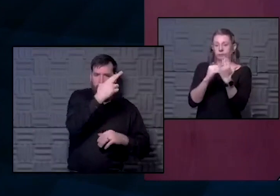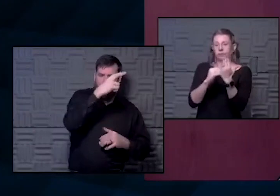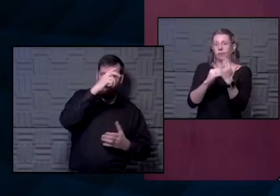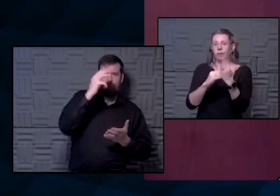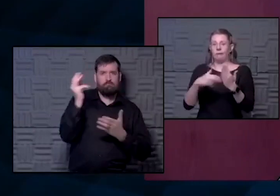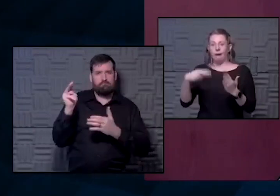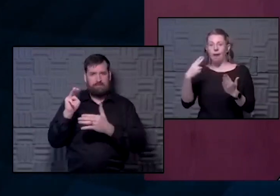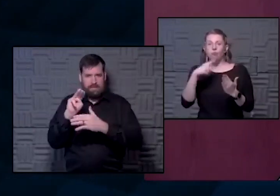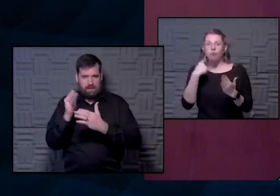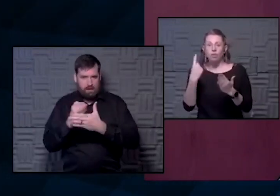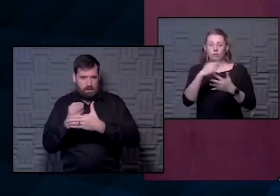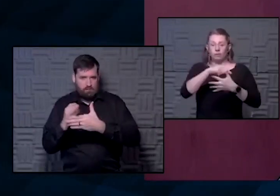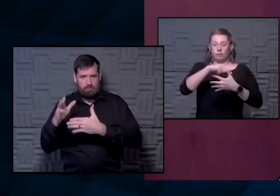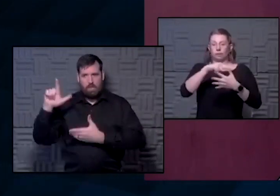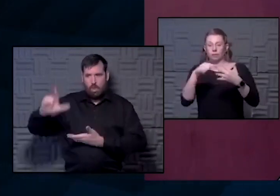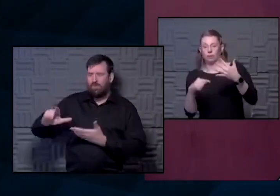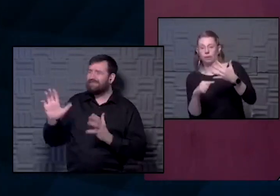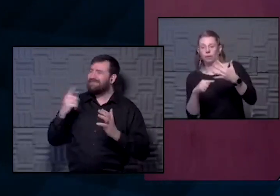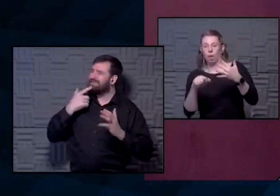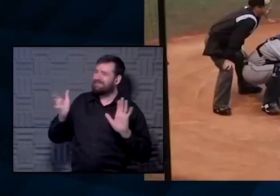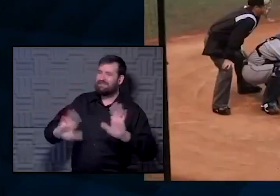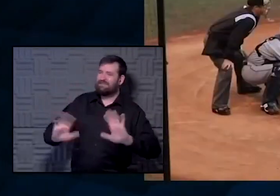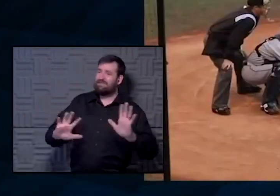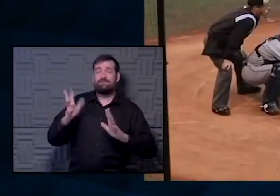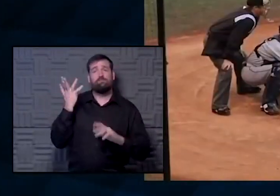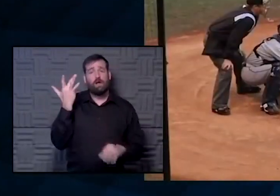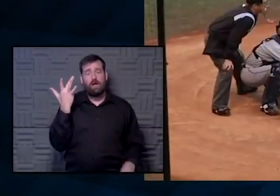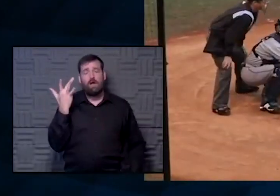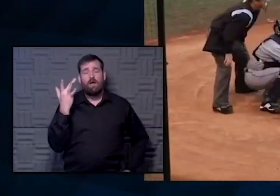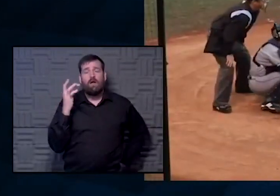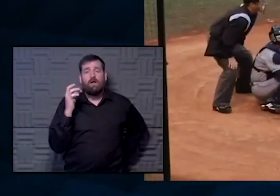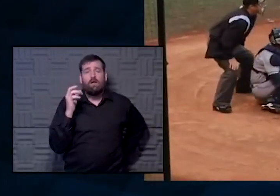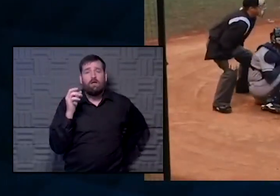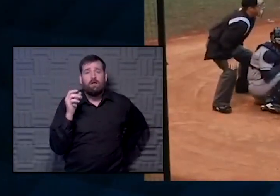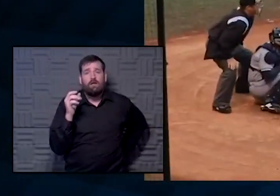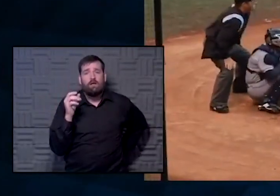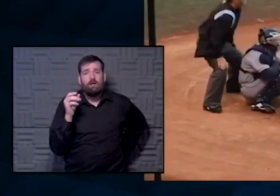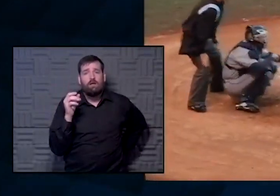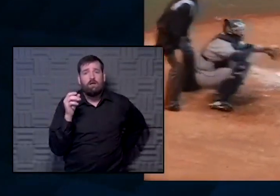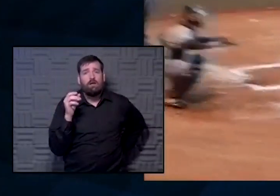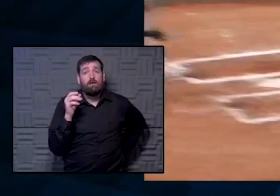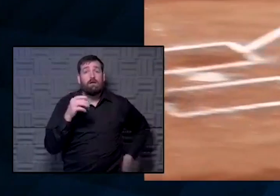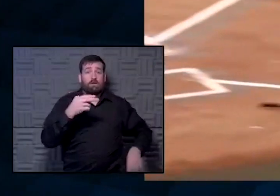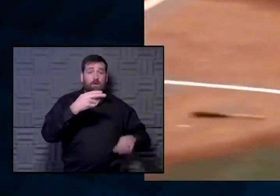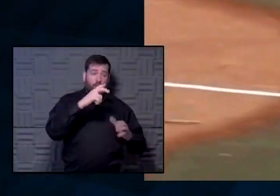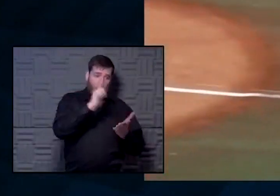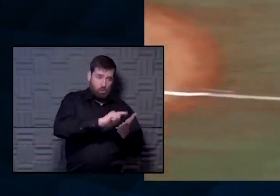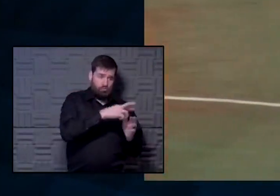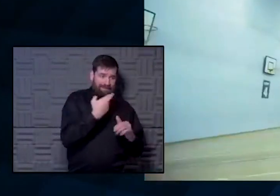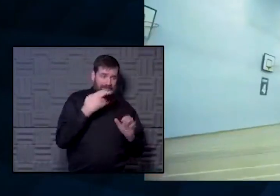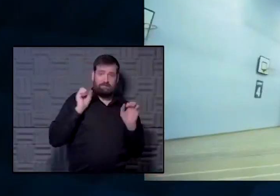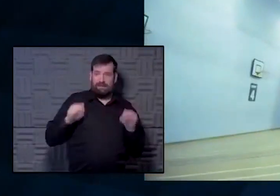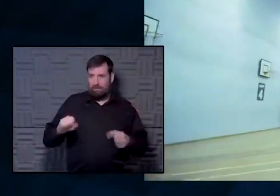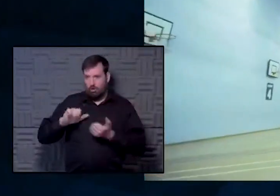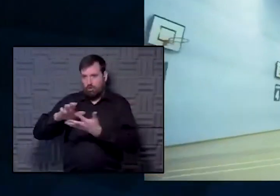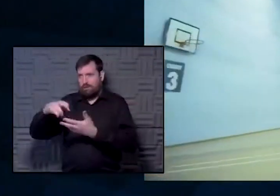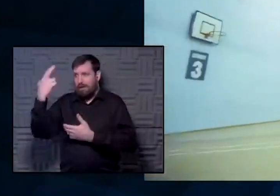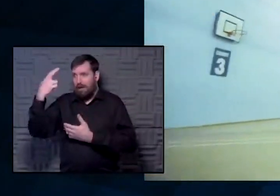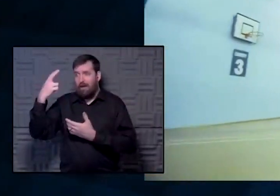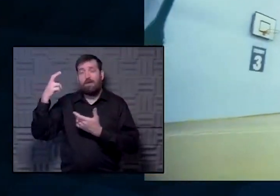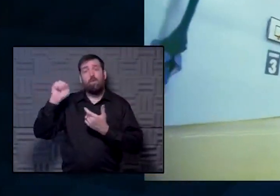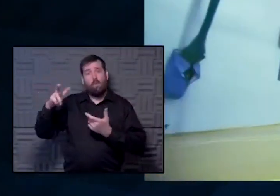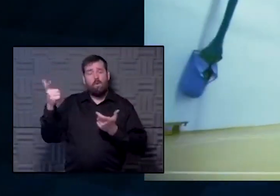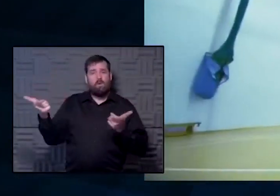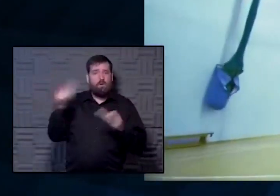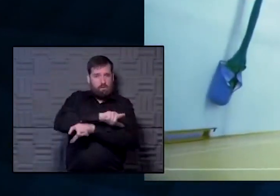low. And I used to say, don't do that, because you can take a low risk sport and make it high if you don't do the right things. Right. You can take a high risk sport and make